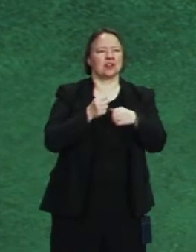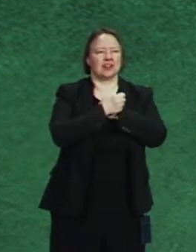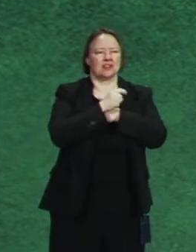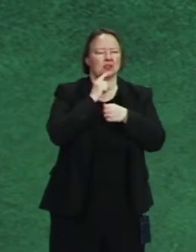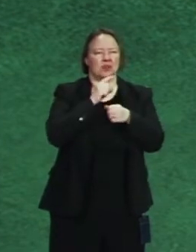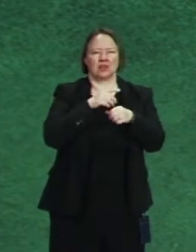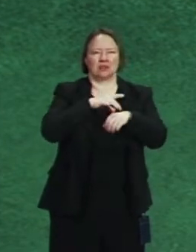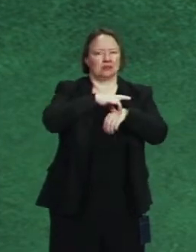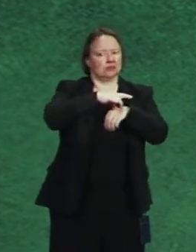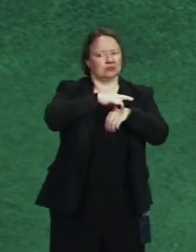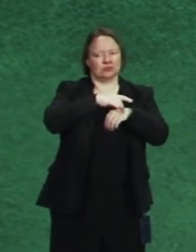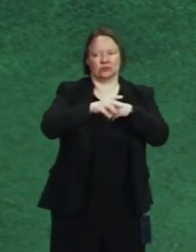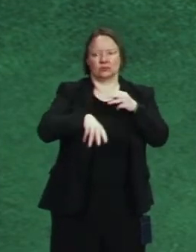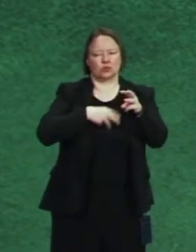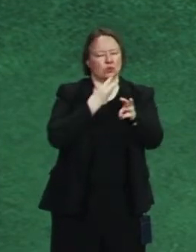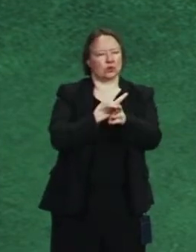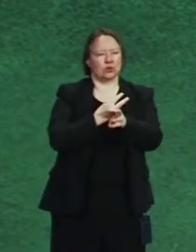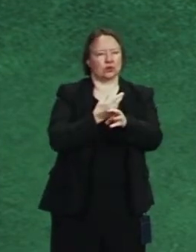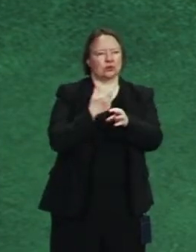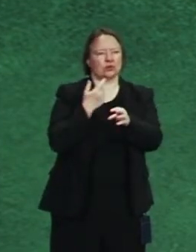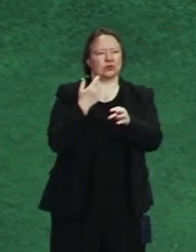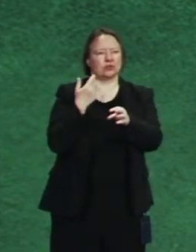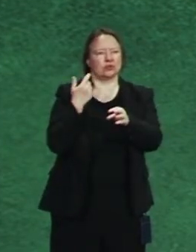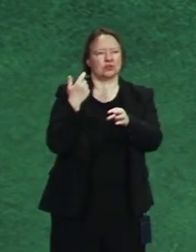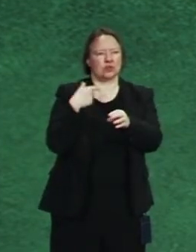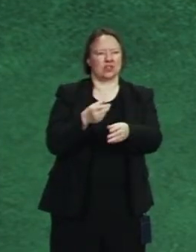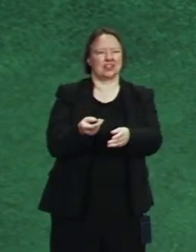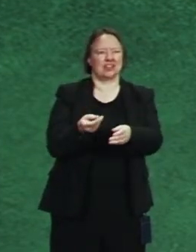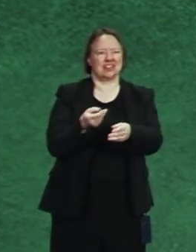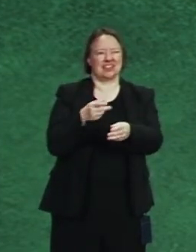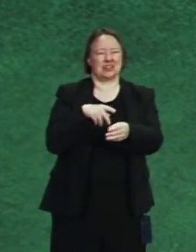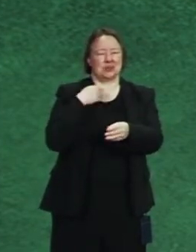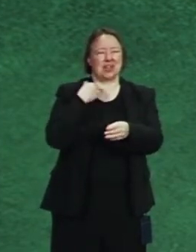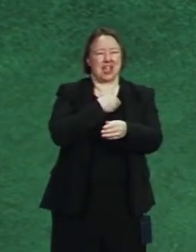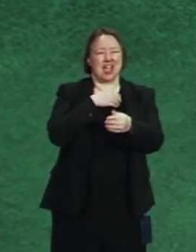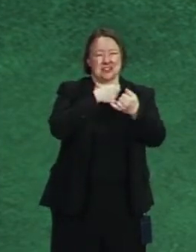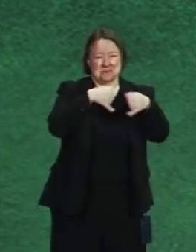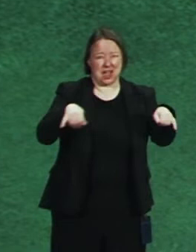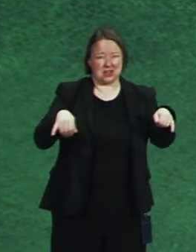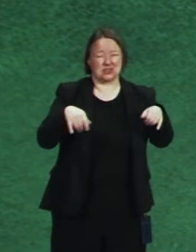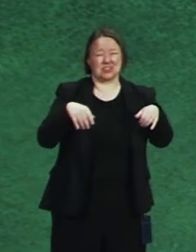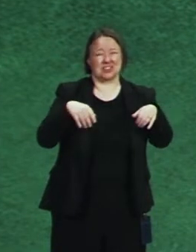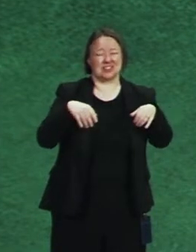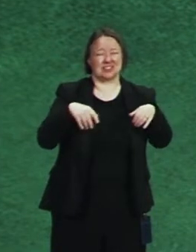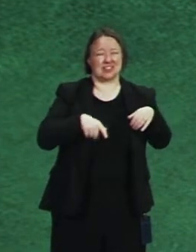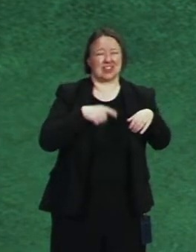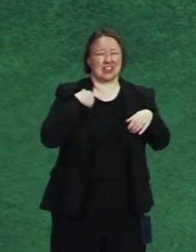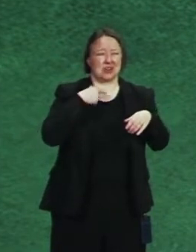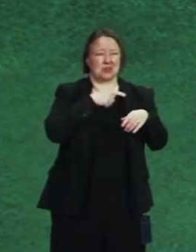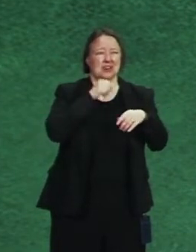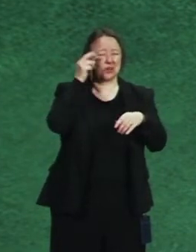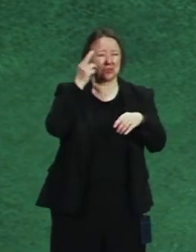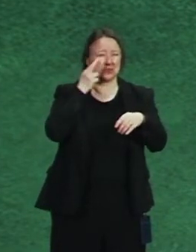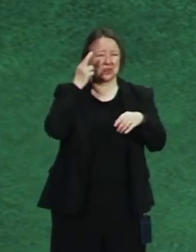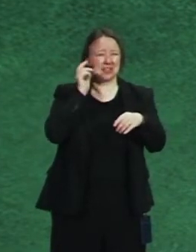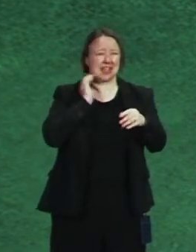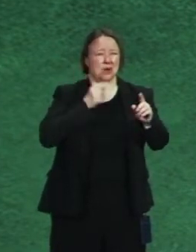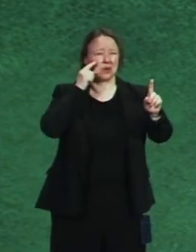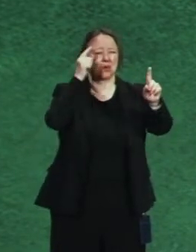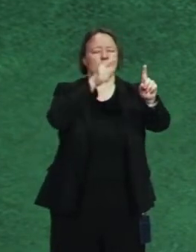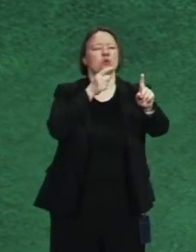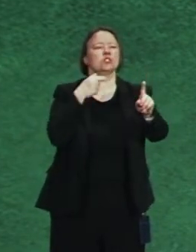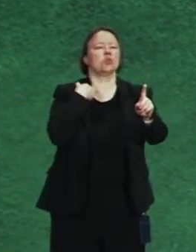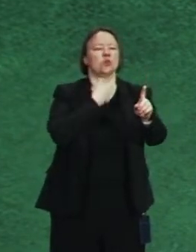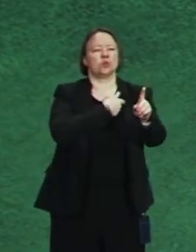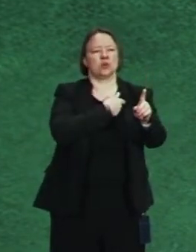So we did not let distance serve as a boundary and to prevent us from realizing our goal. So we have team